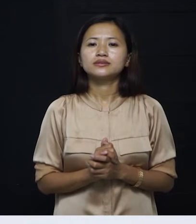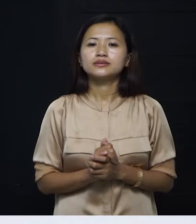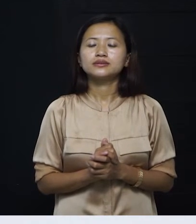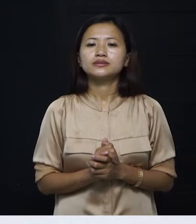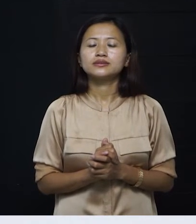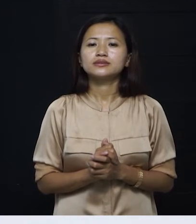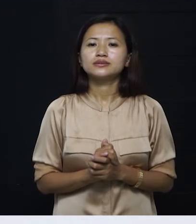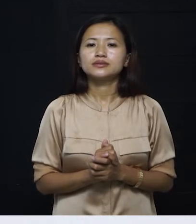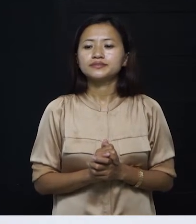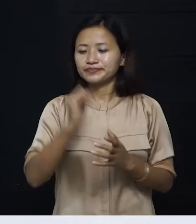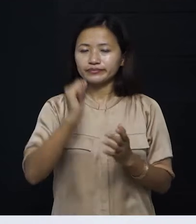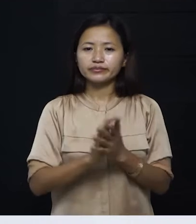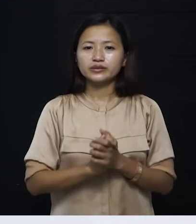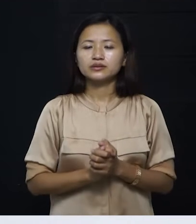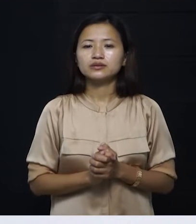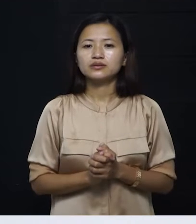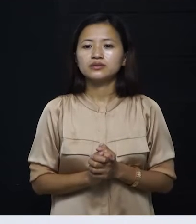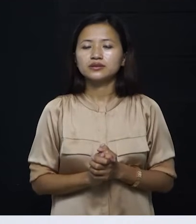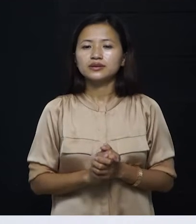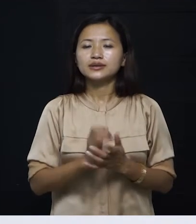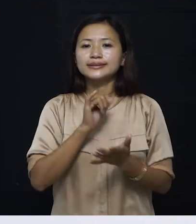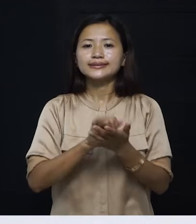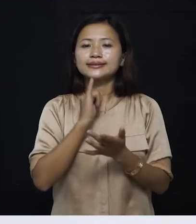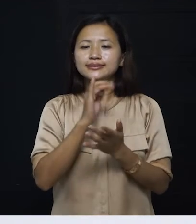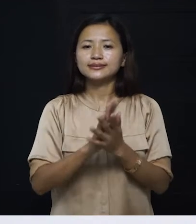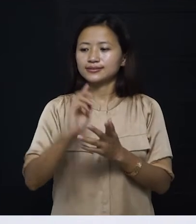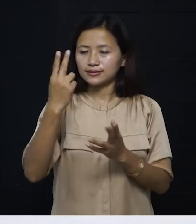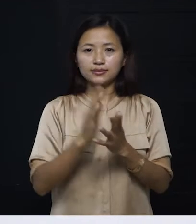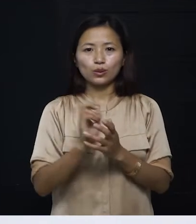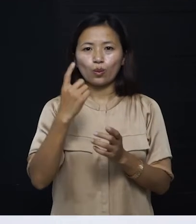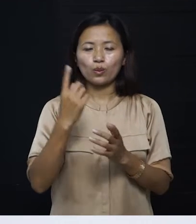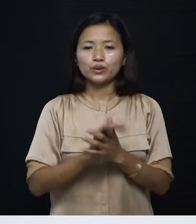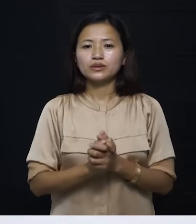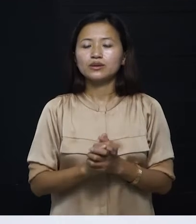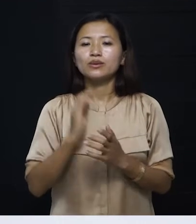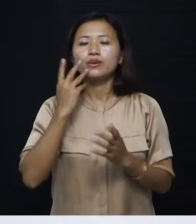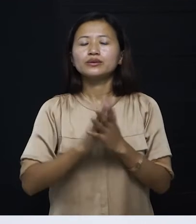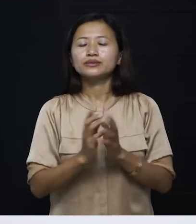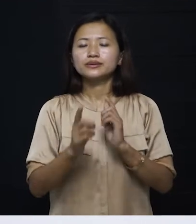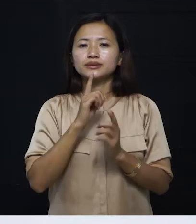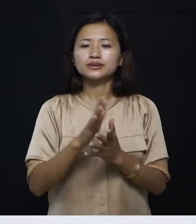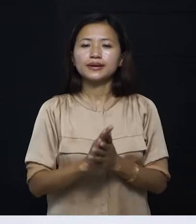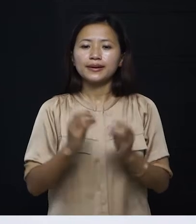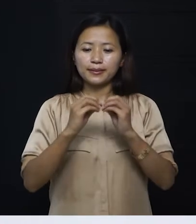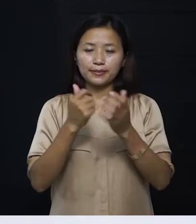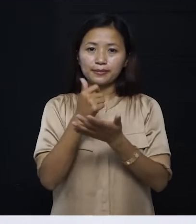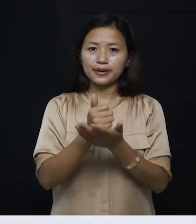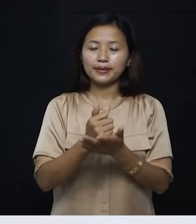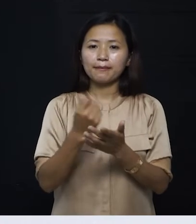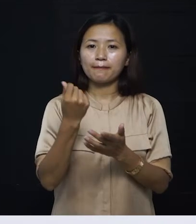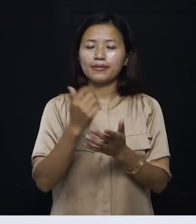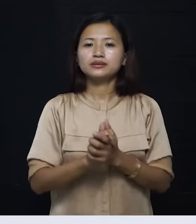money. So bank money, that is the second one. Here when we say bank money, it